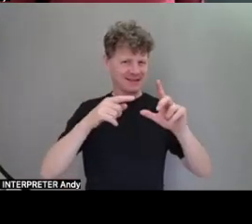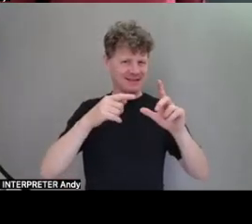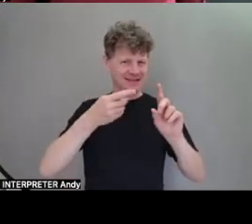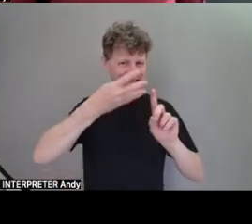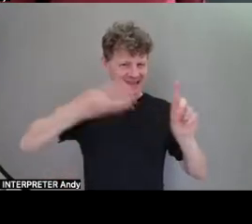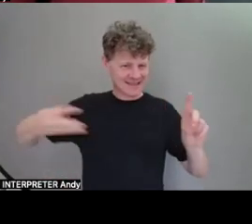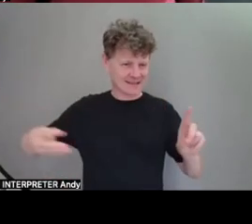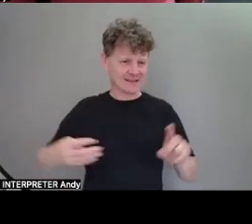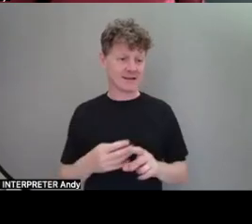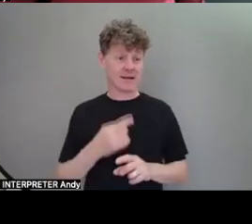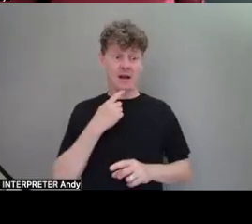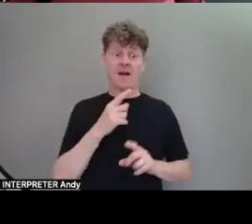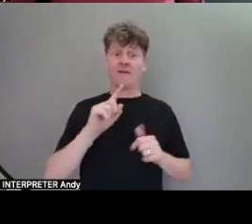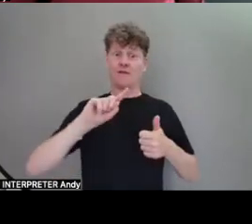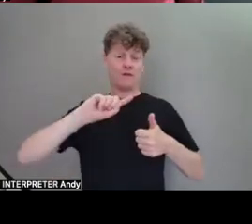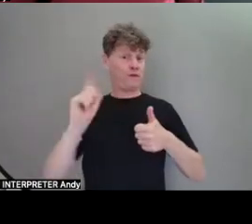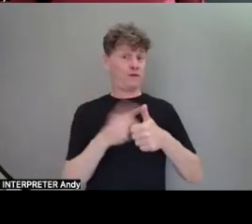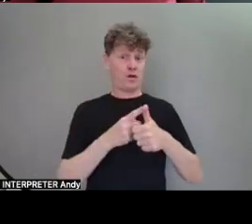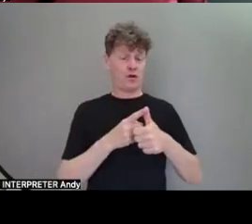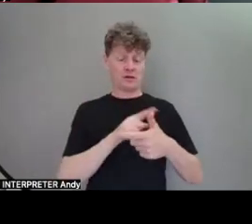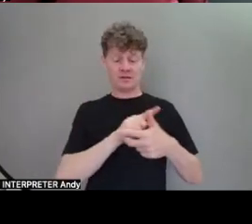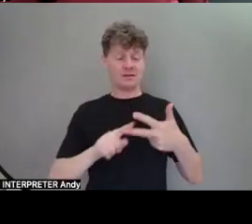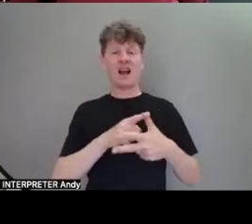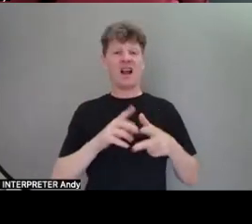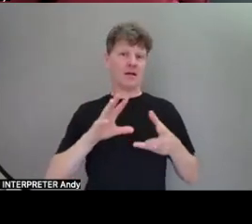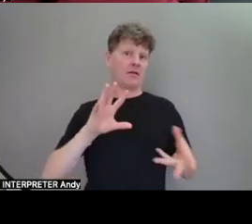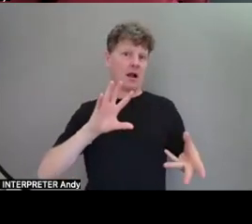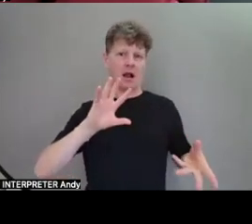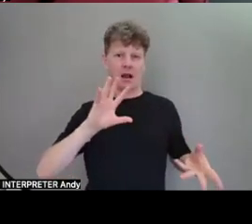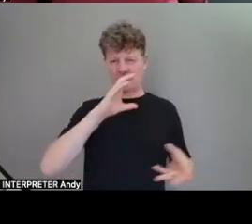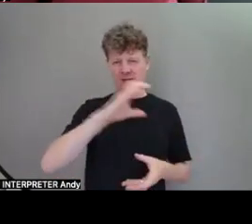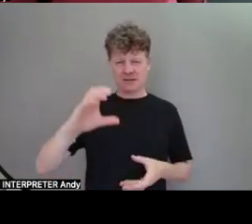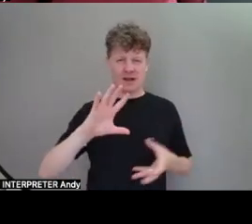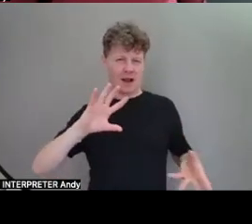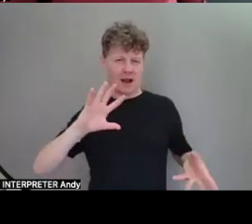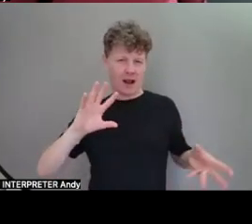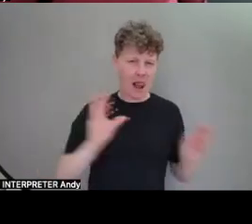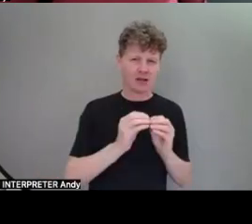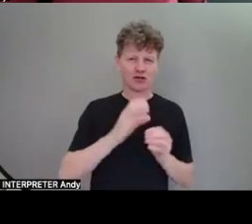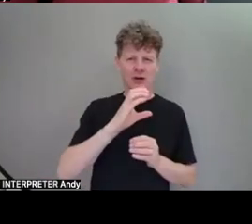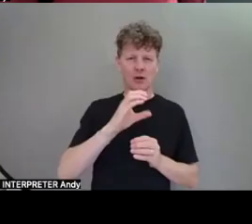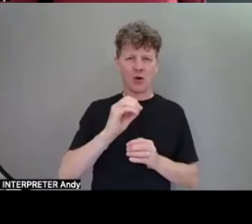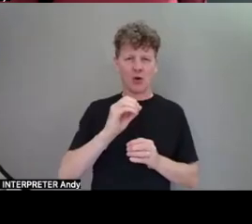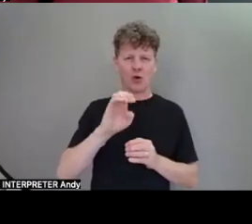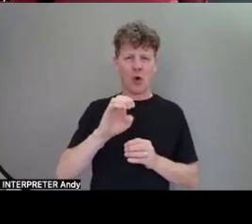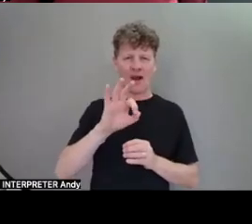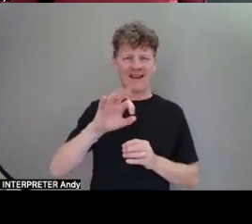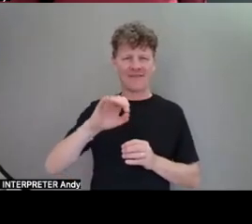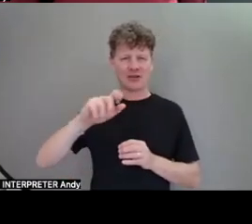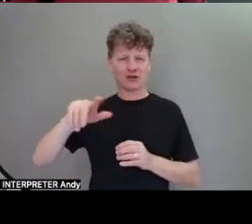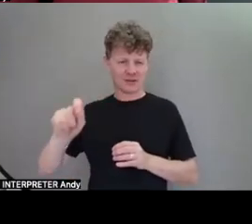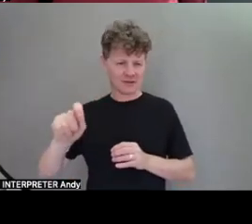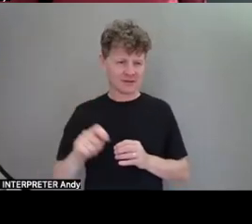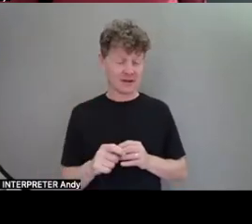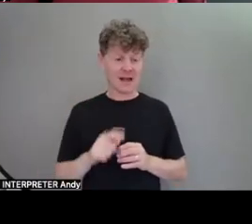first, I'm going to show you the results for the clustering coefficients. And here on in the left panel, I'm showing